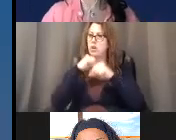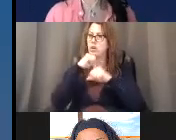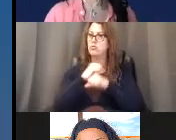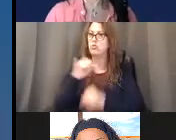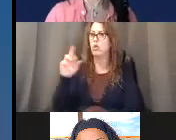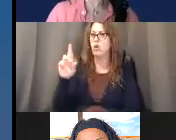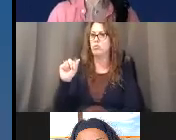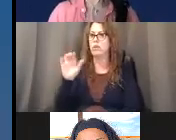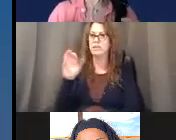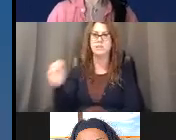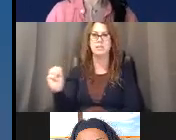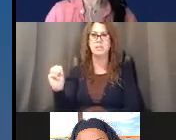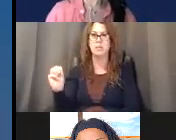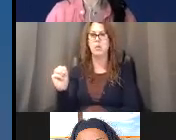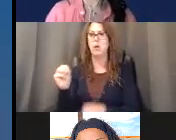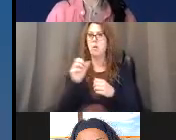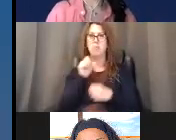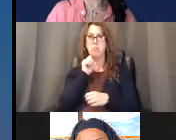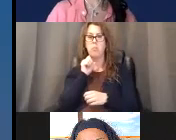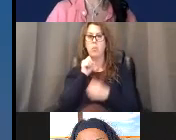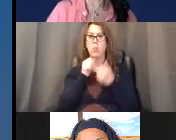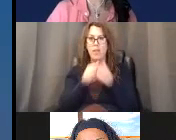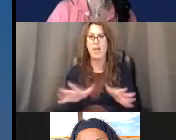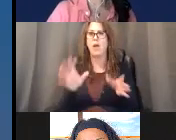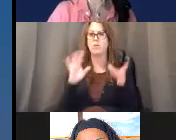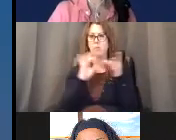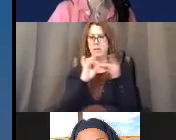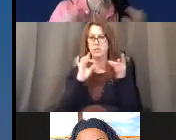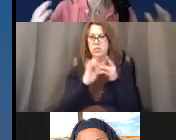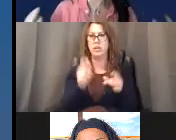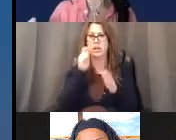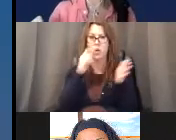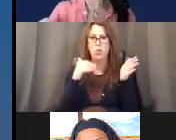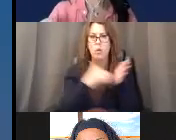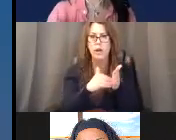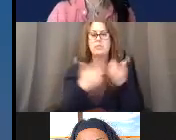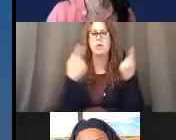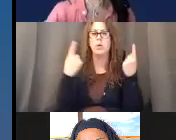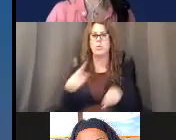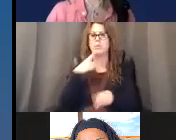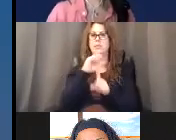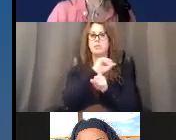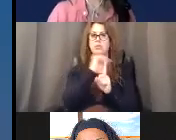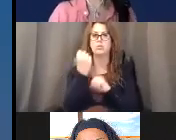And so people kind of jumped on it. When we heard about social determinants of health, it was no longer, your health outcome is